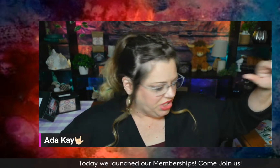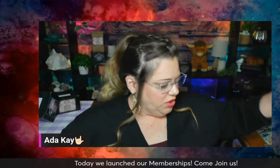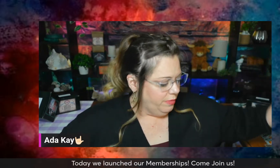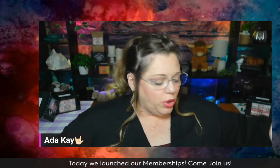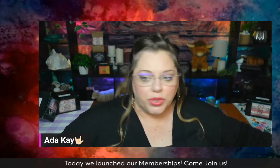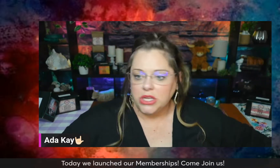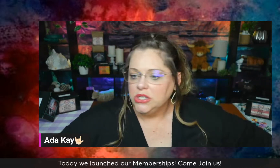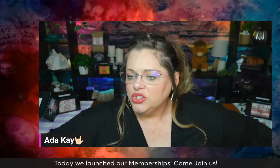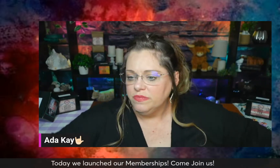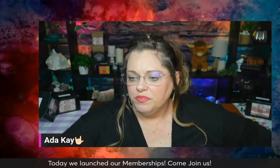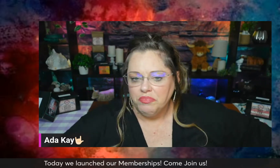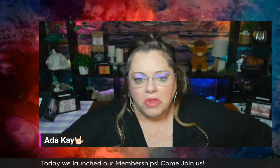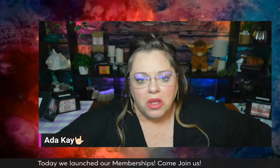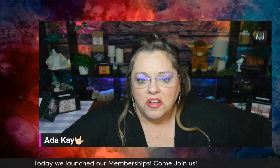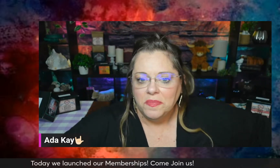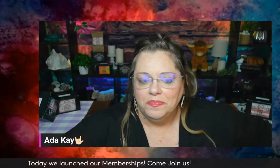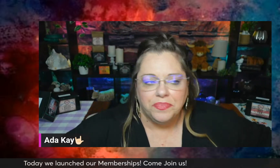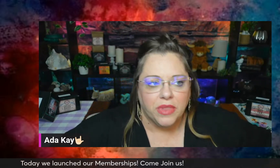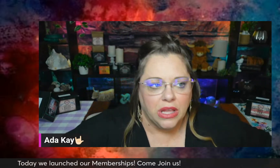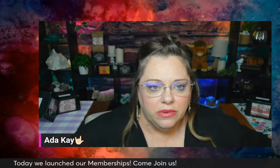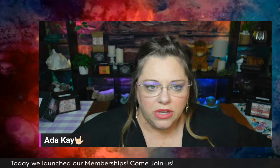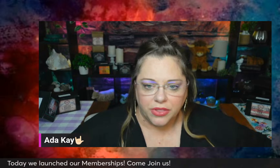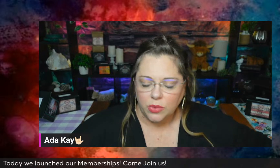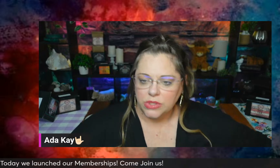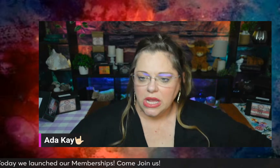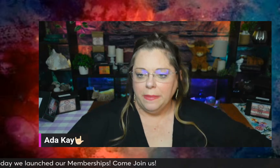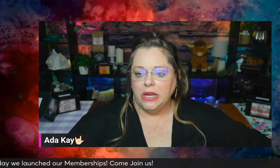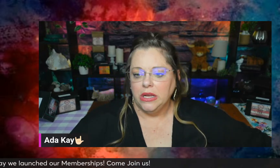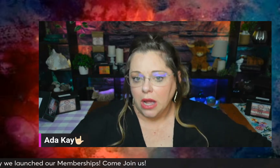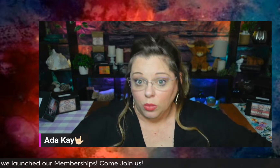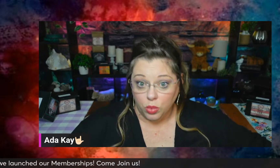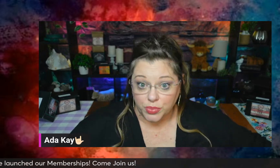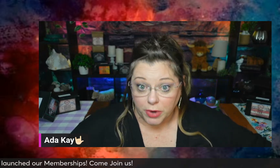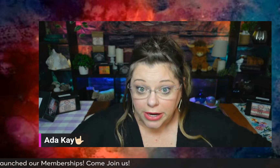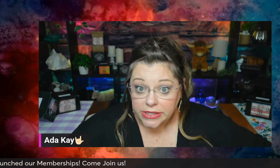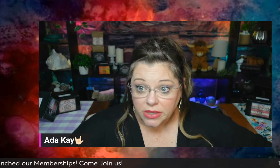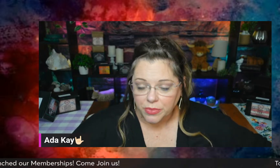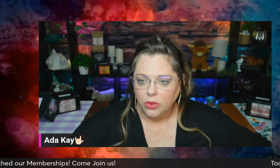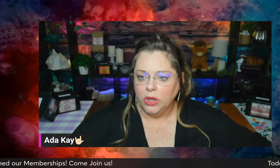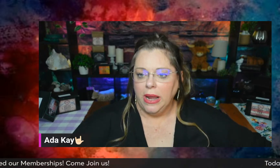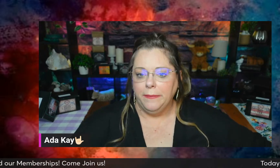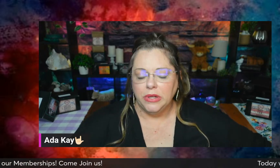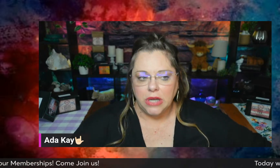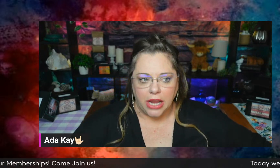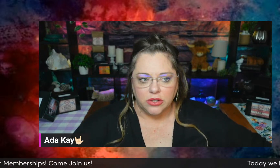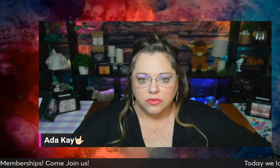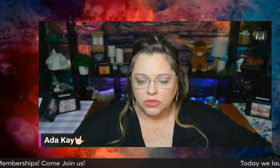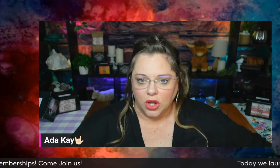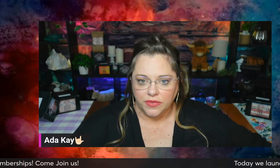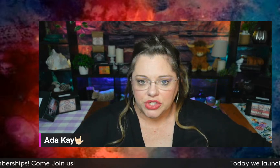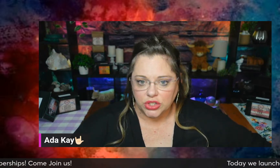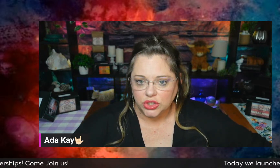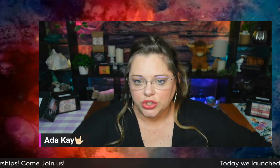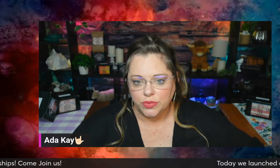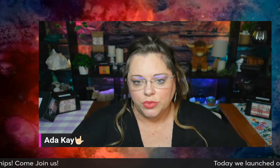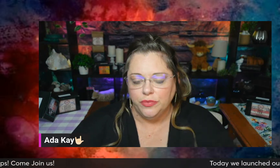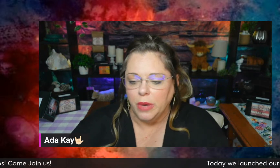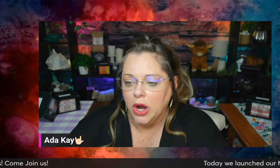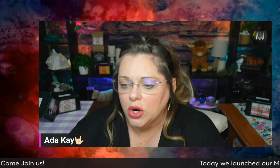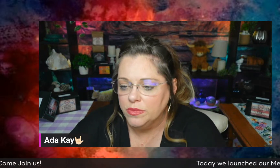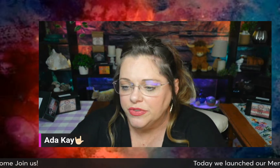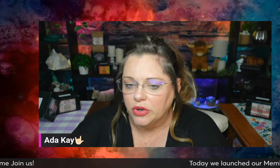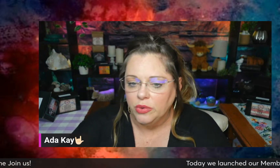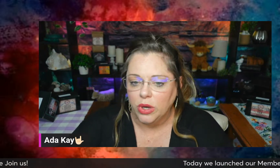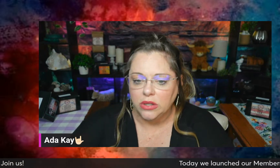get sick on both ends. Nothing was happening. I was praying something would happen. I all of a sudden couldn't move